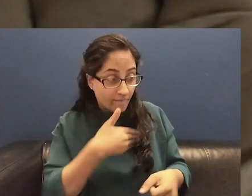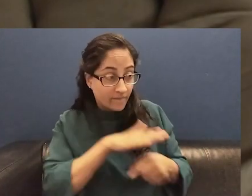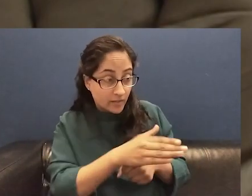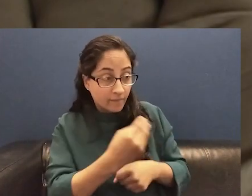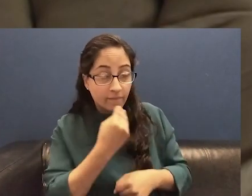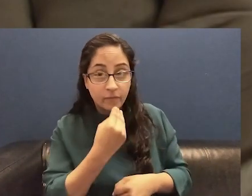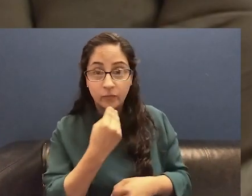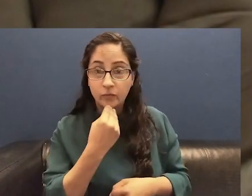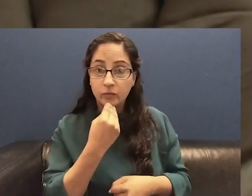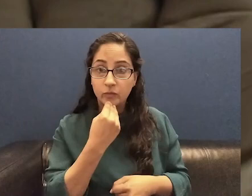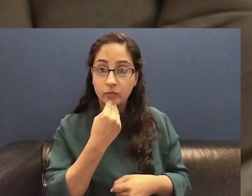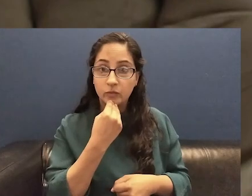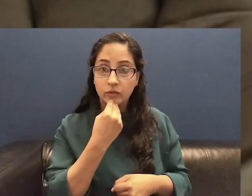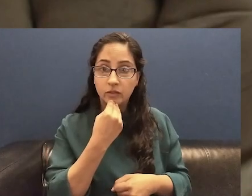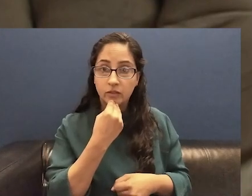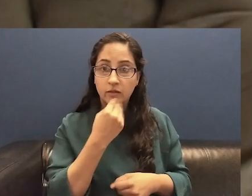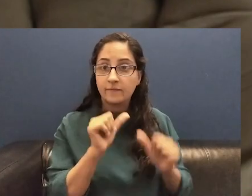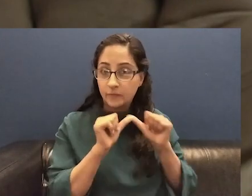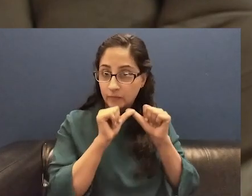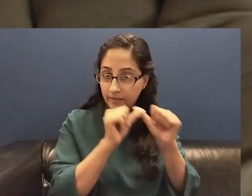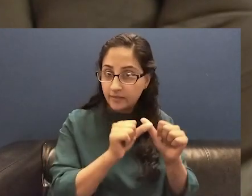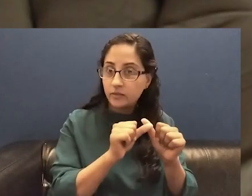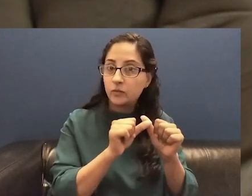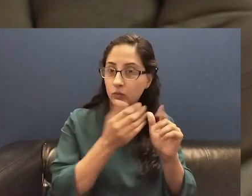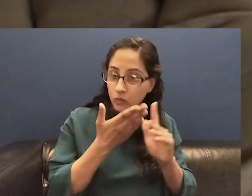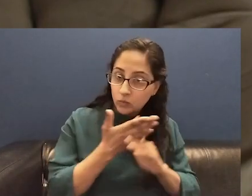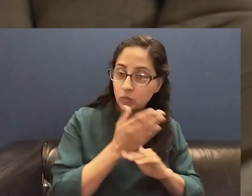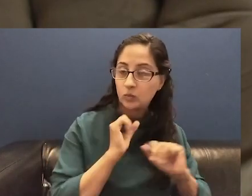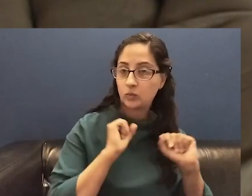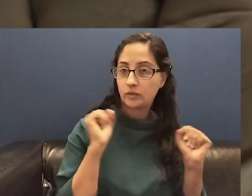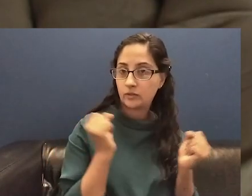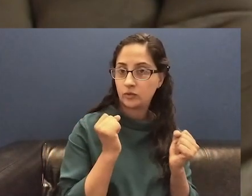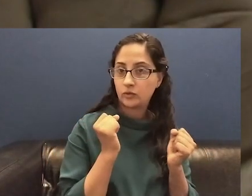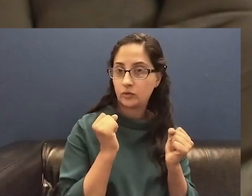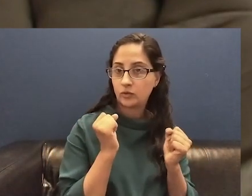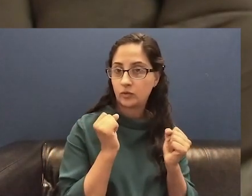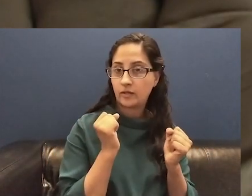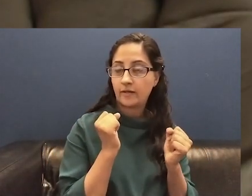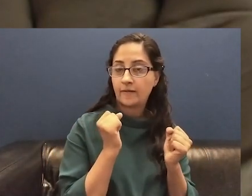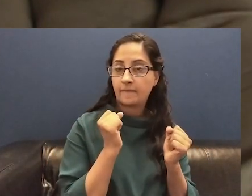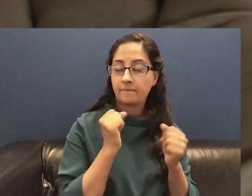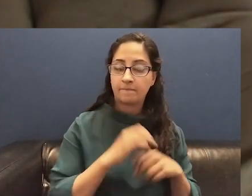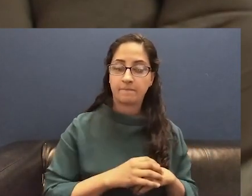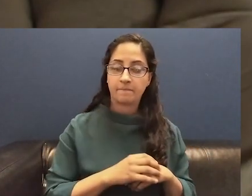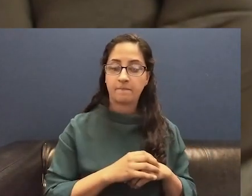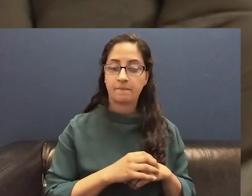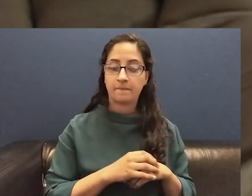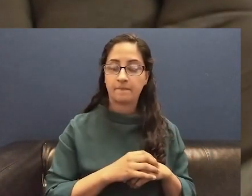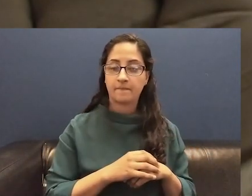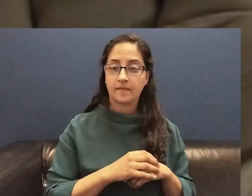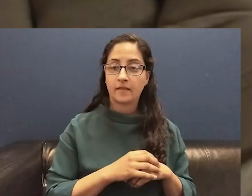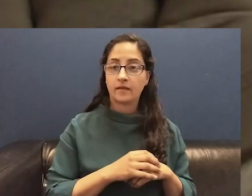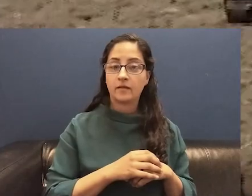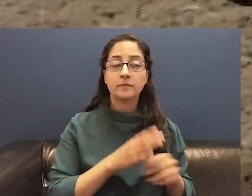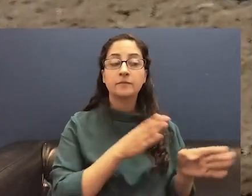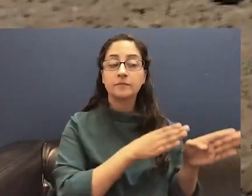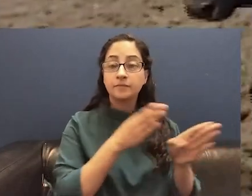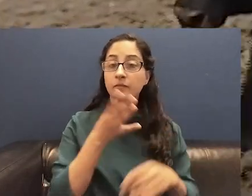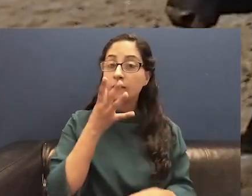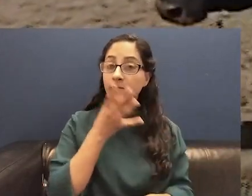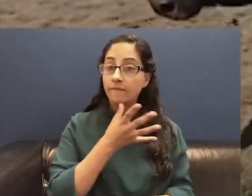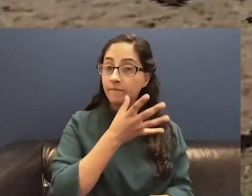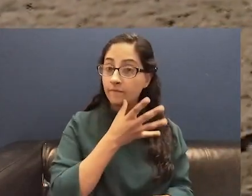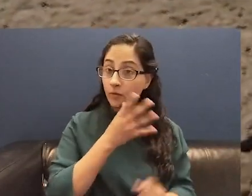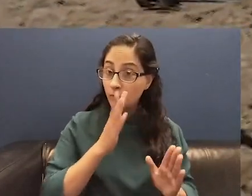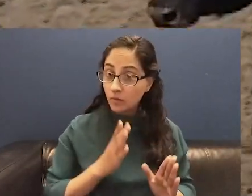continue to work with farmers to make sure that they access input supplies, the